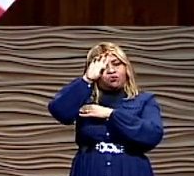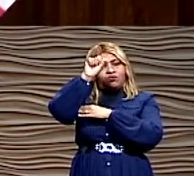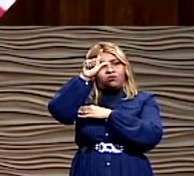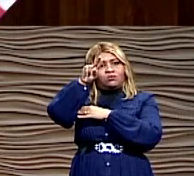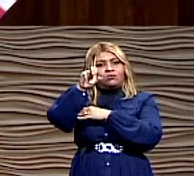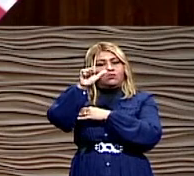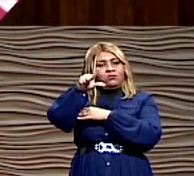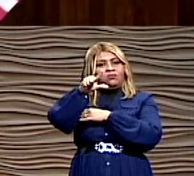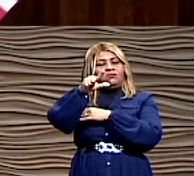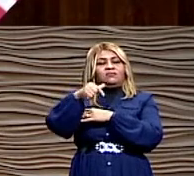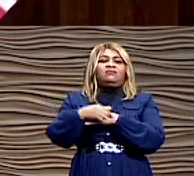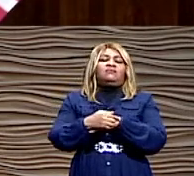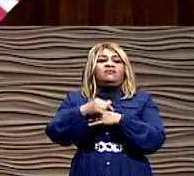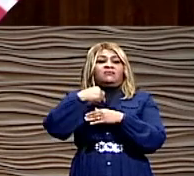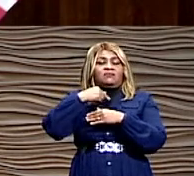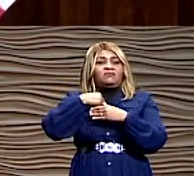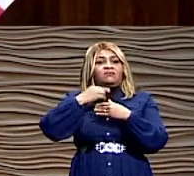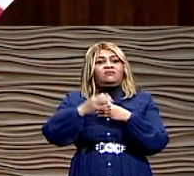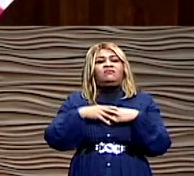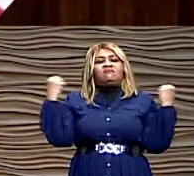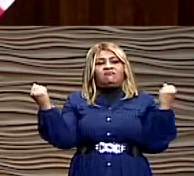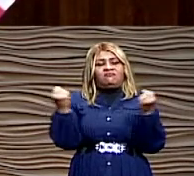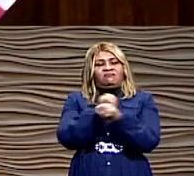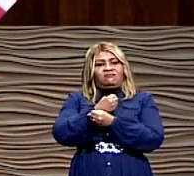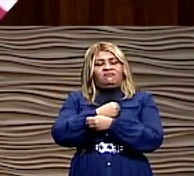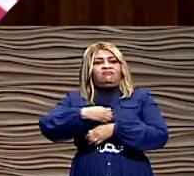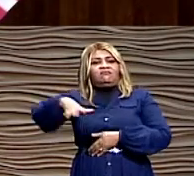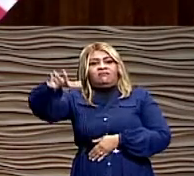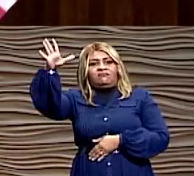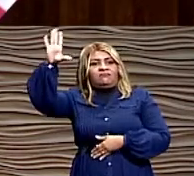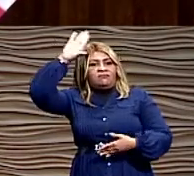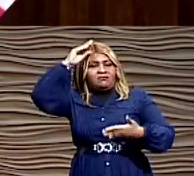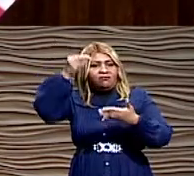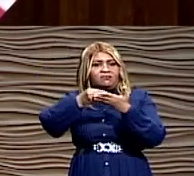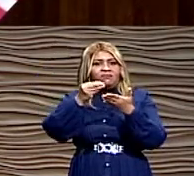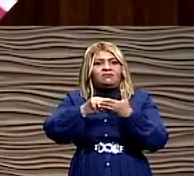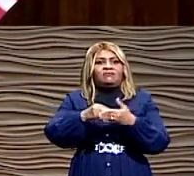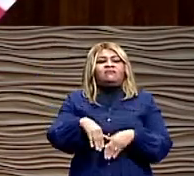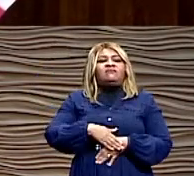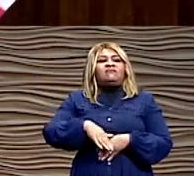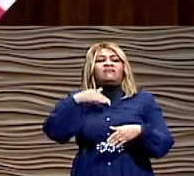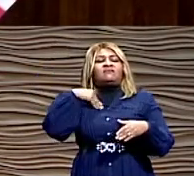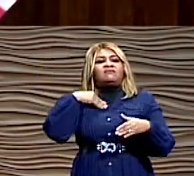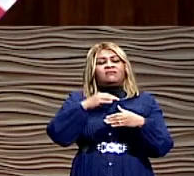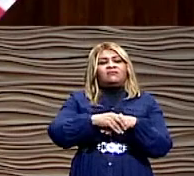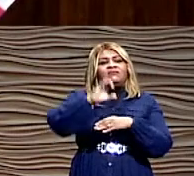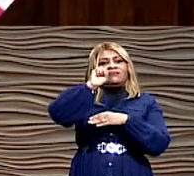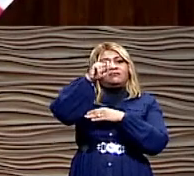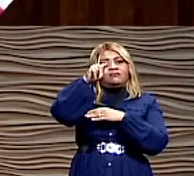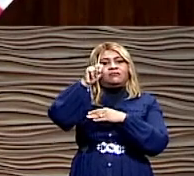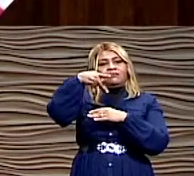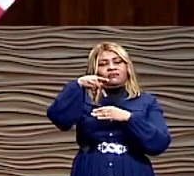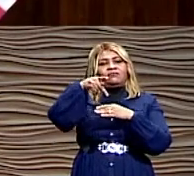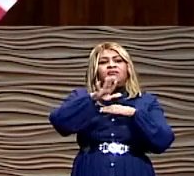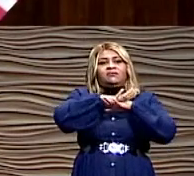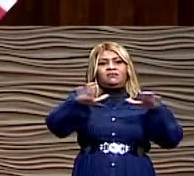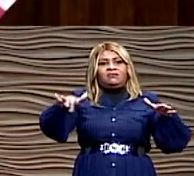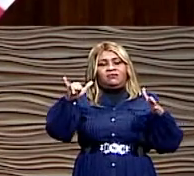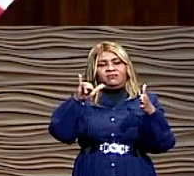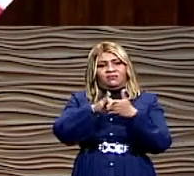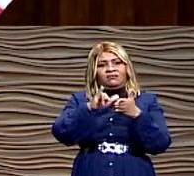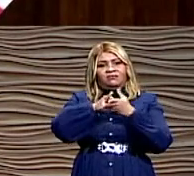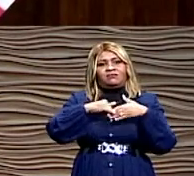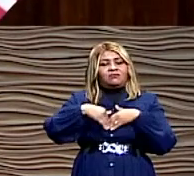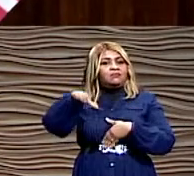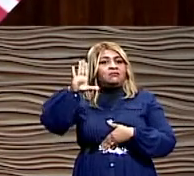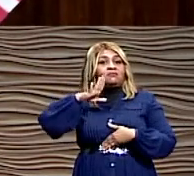I have a wonderful husband and 2 loving stepchildren that call me Mama. With the wind behind my